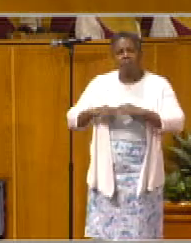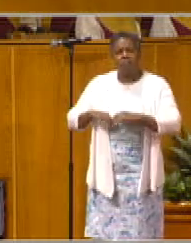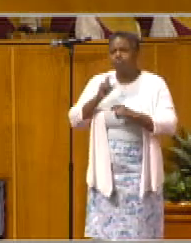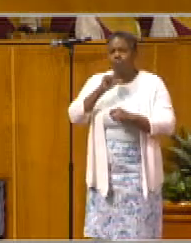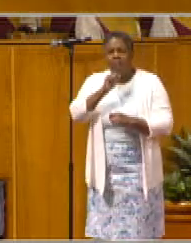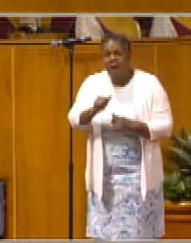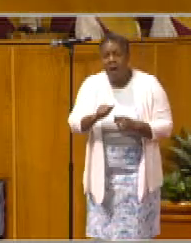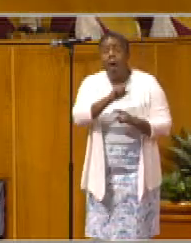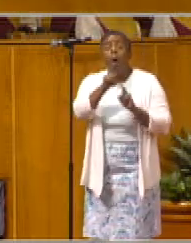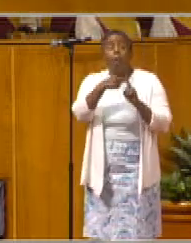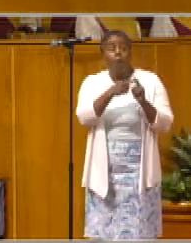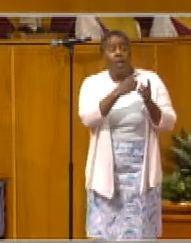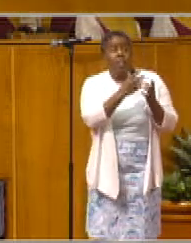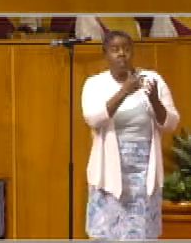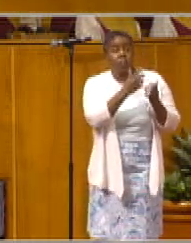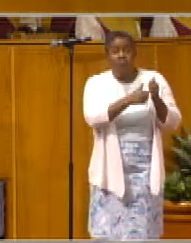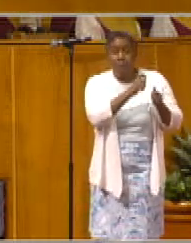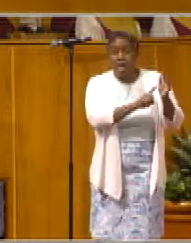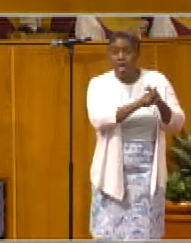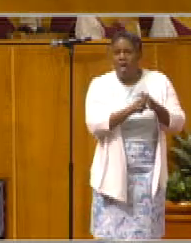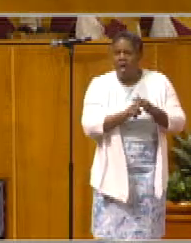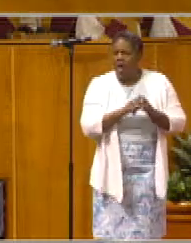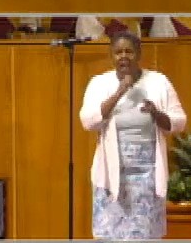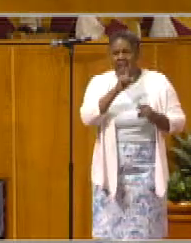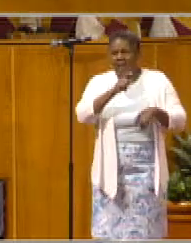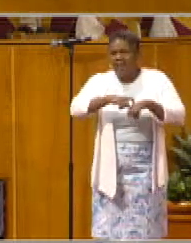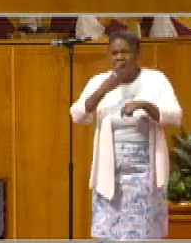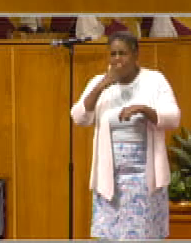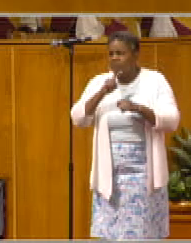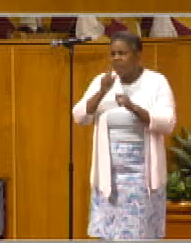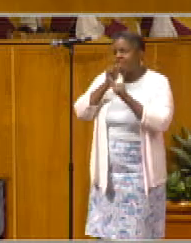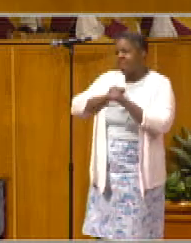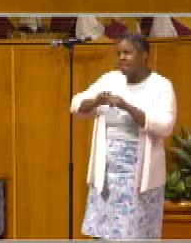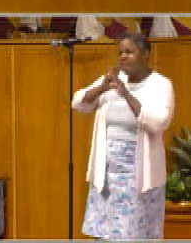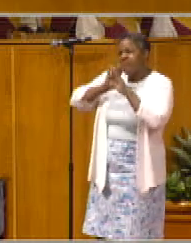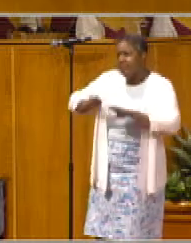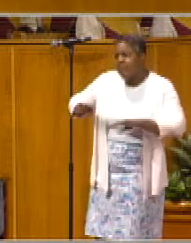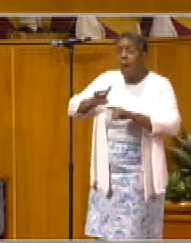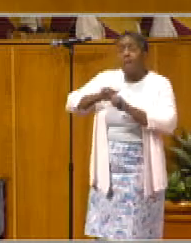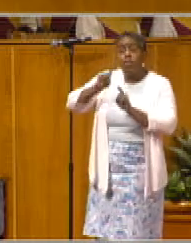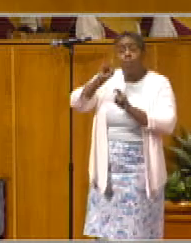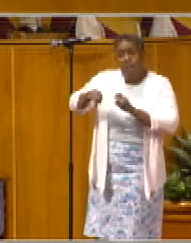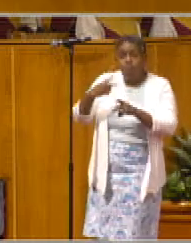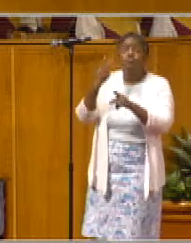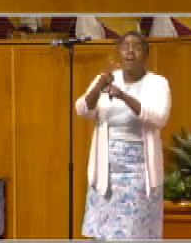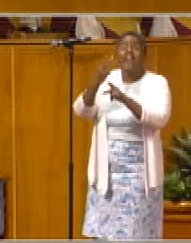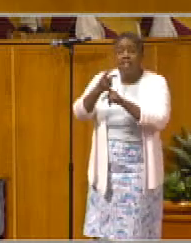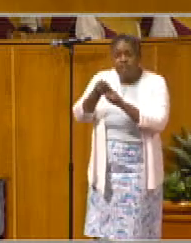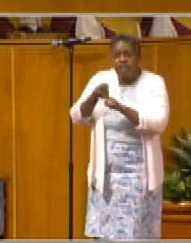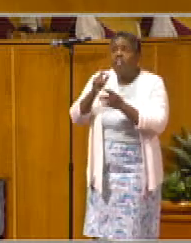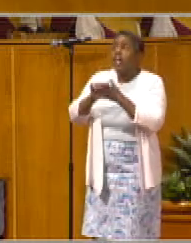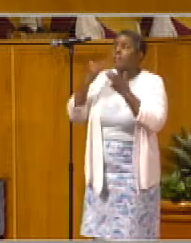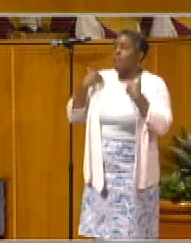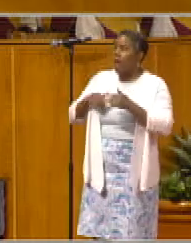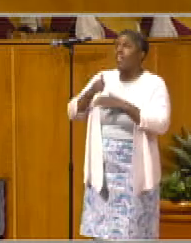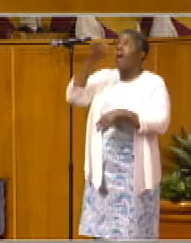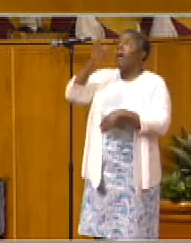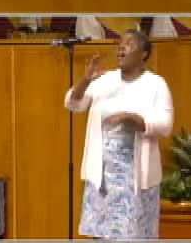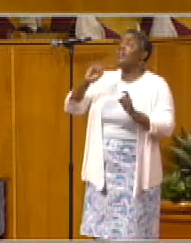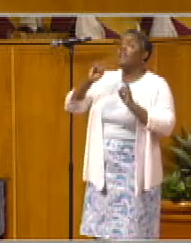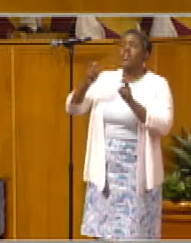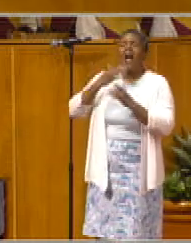the ship is falling apart, it's not time to just be spiritual. It's time to take care of the flesh God has given you. I thank